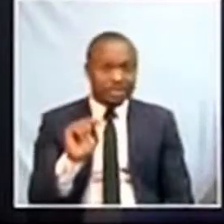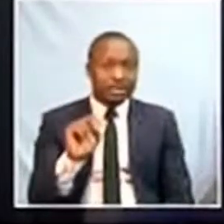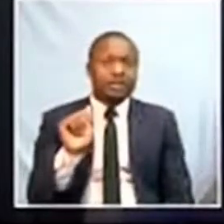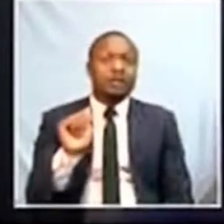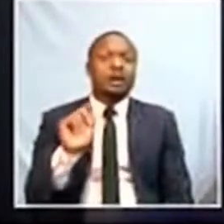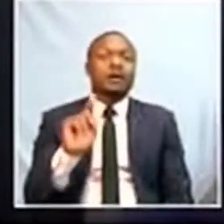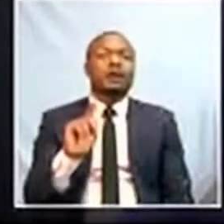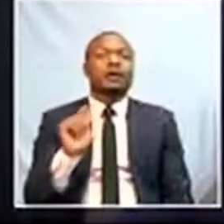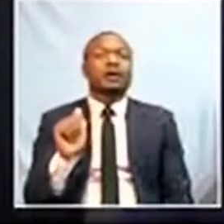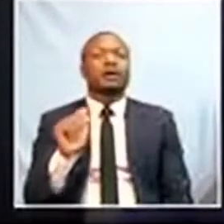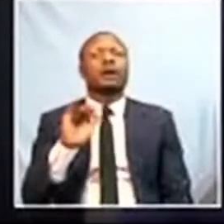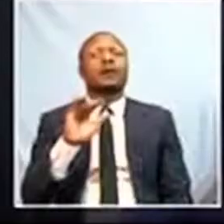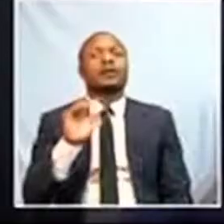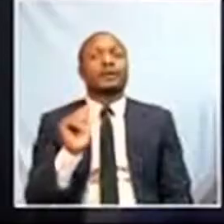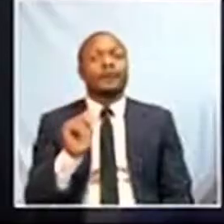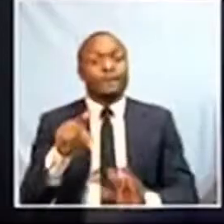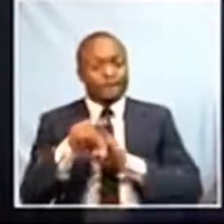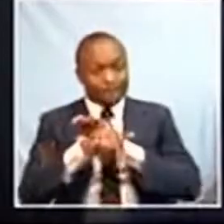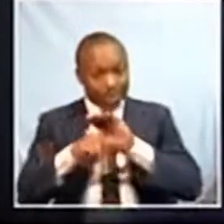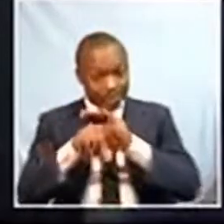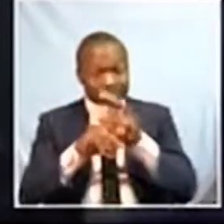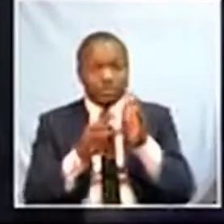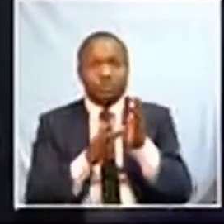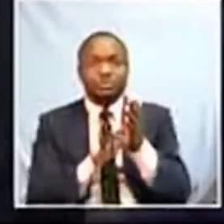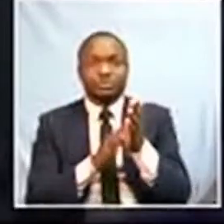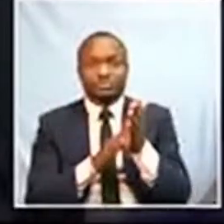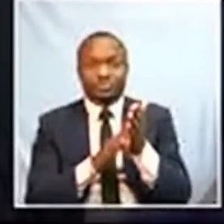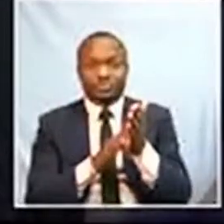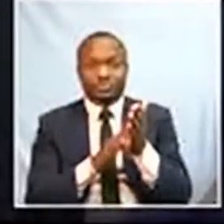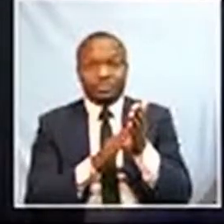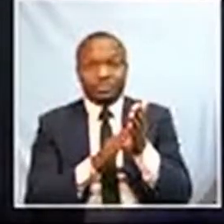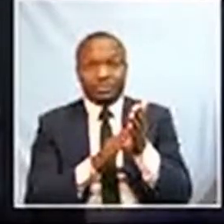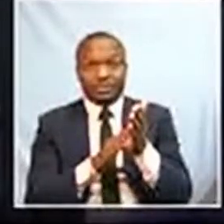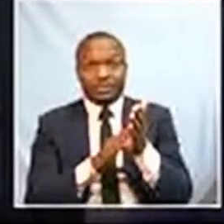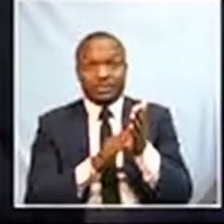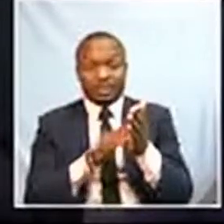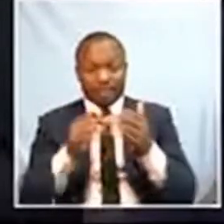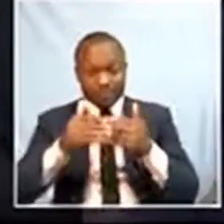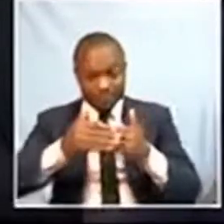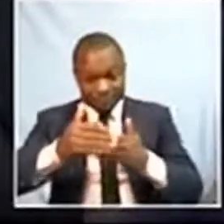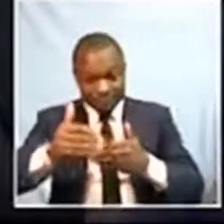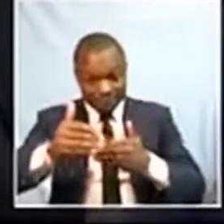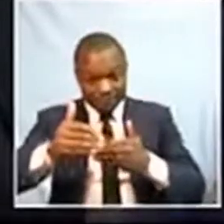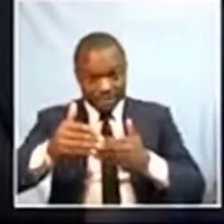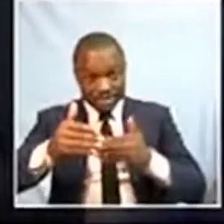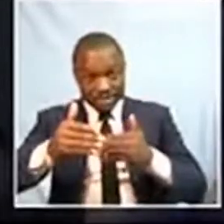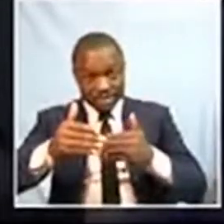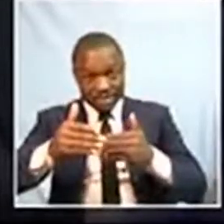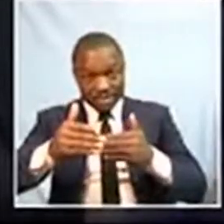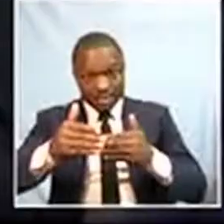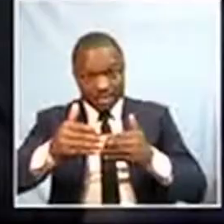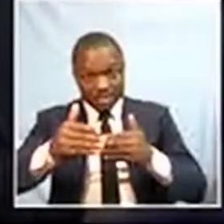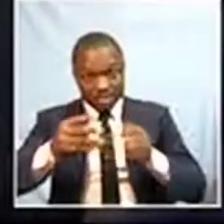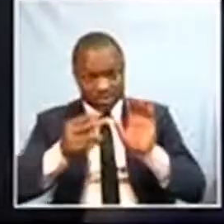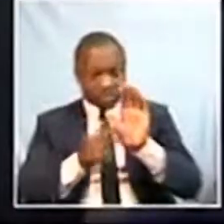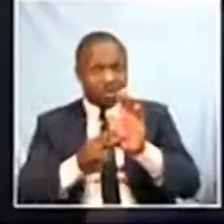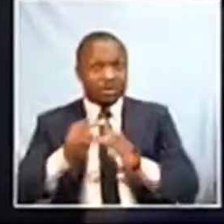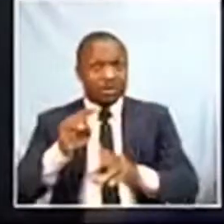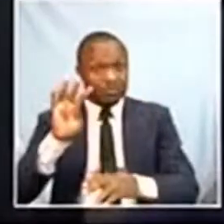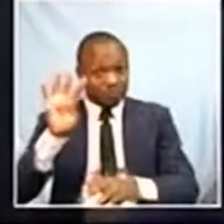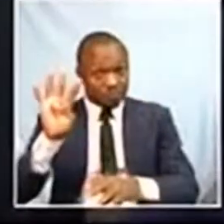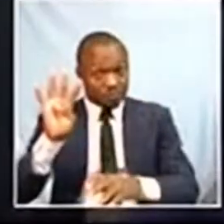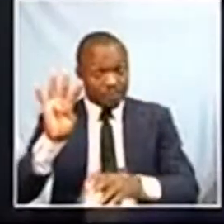Primary School. So the front view would have 4 pillars that is leading